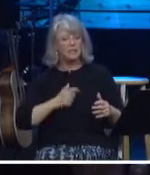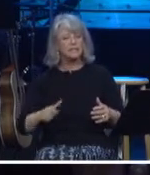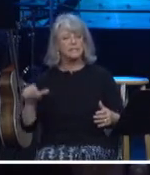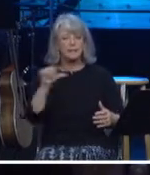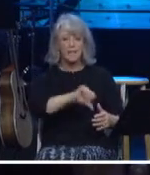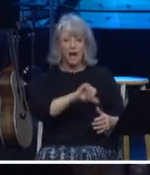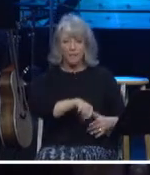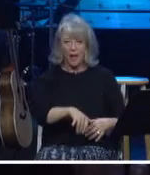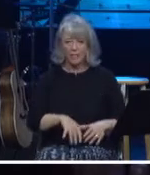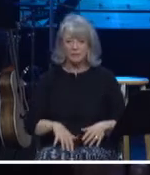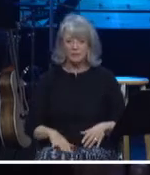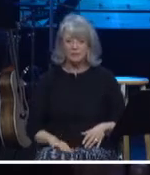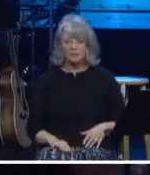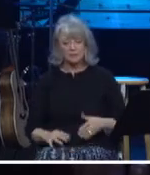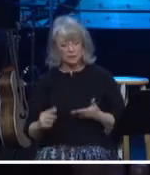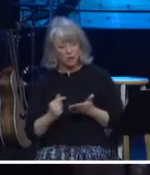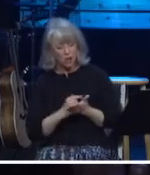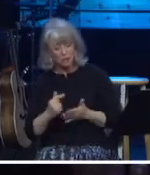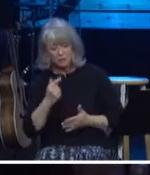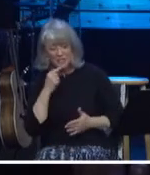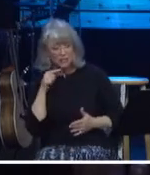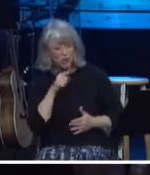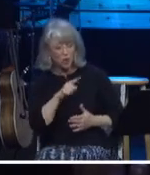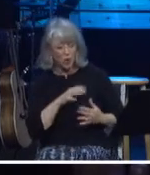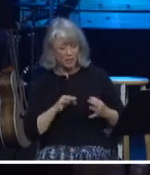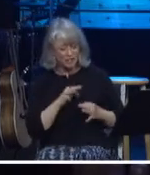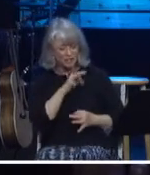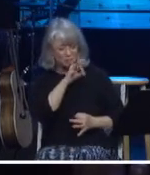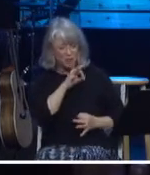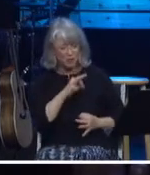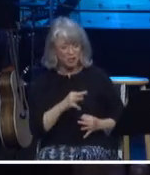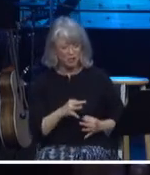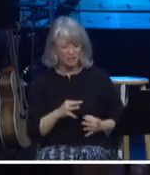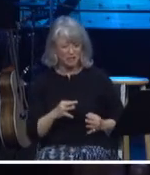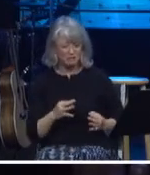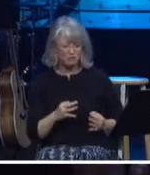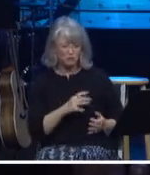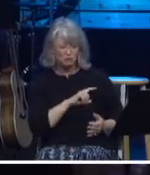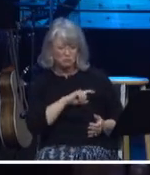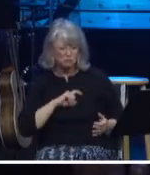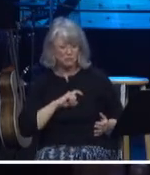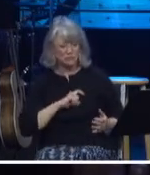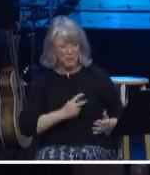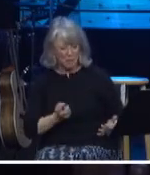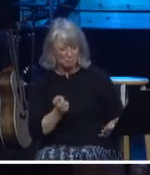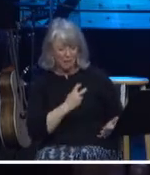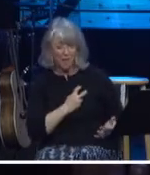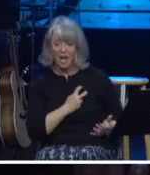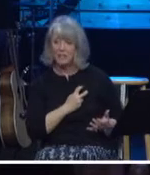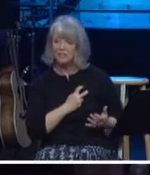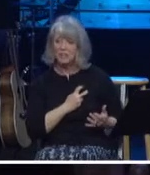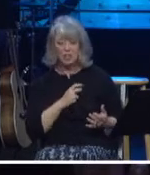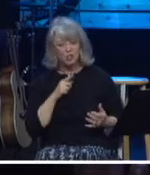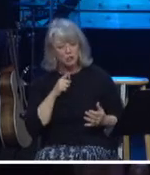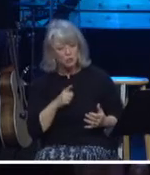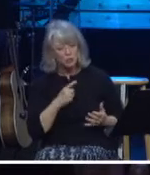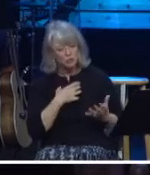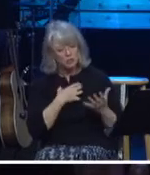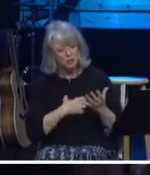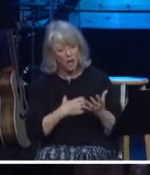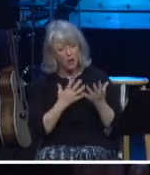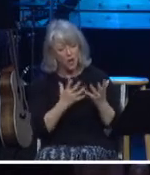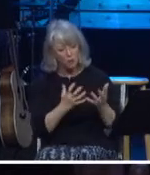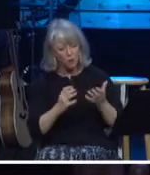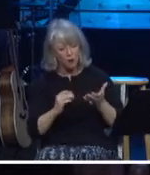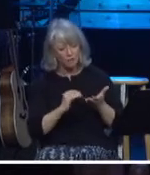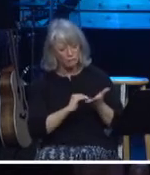says about you. You're spiritually bankrupt. You're spiritually blind. You're desperate for forgiveness.